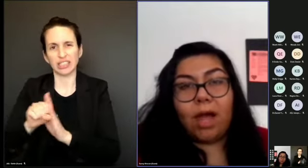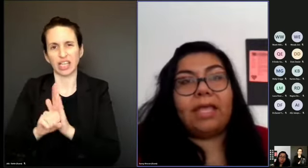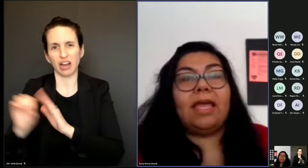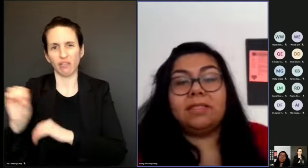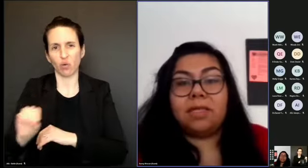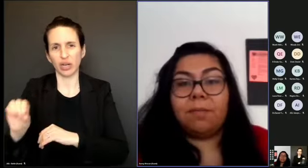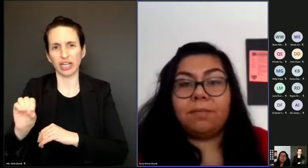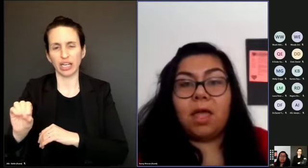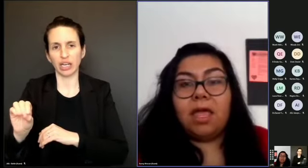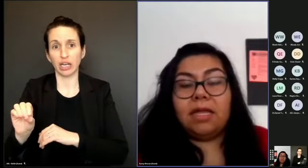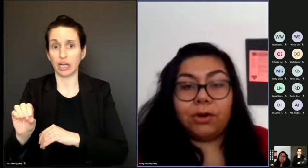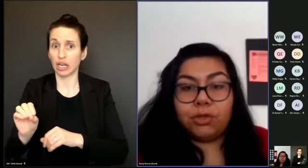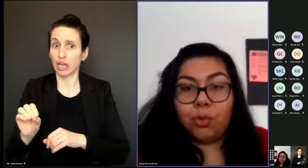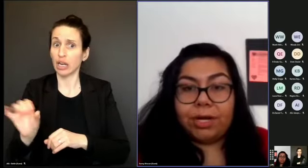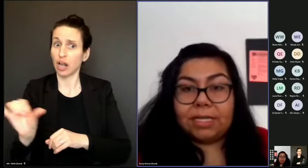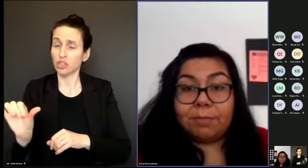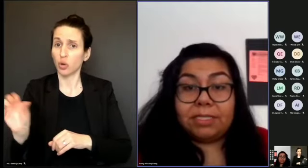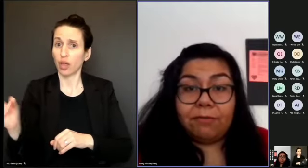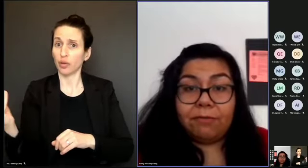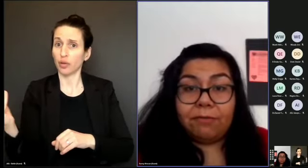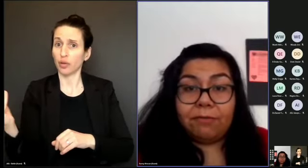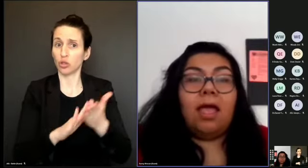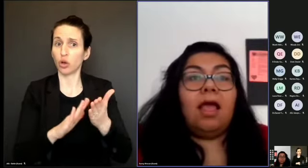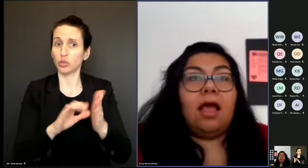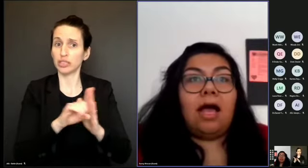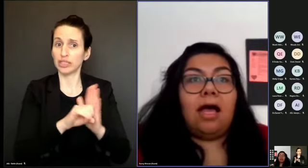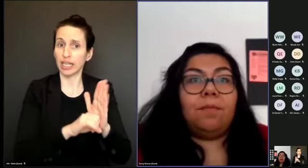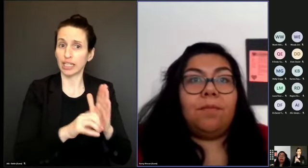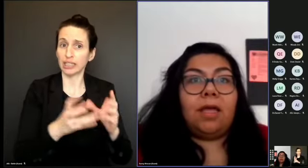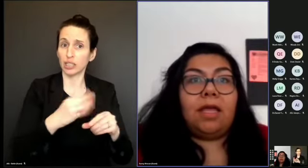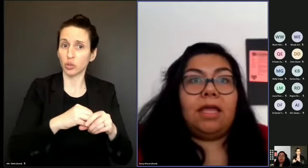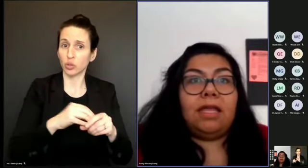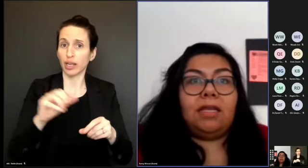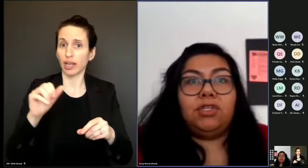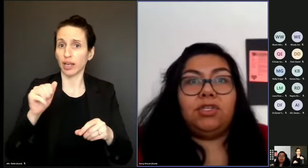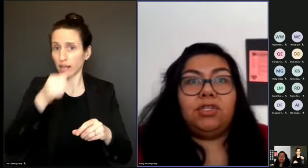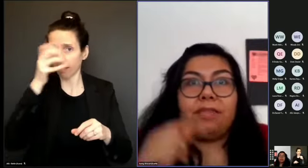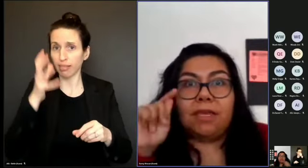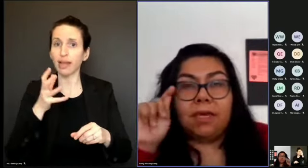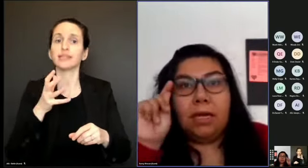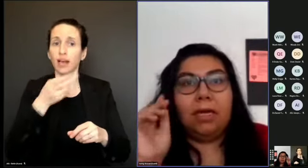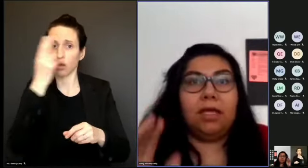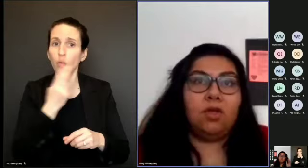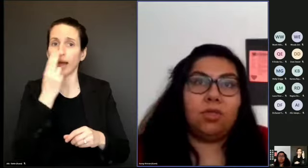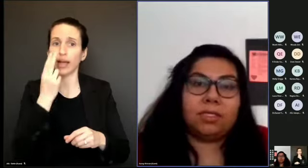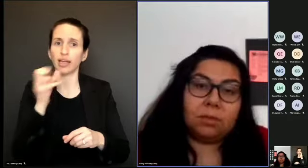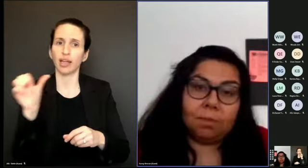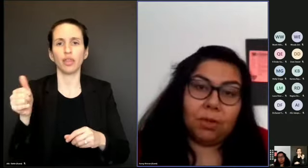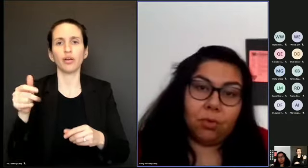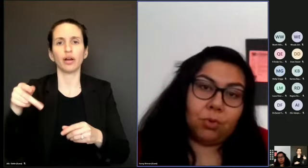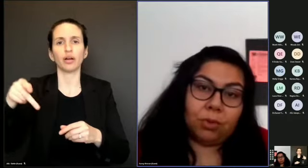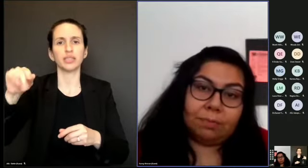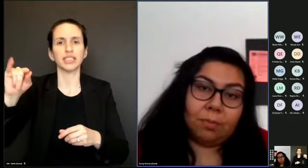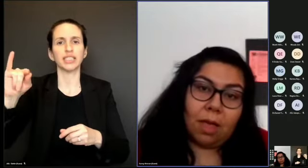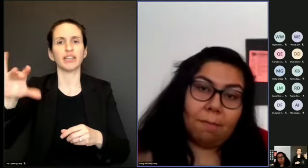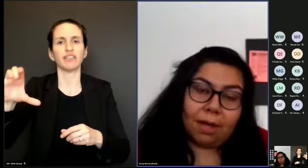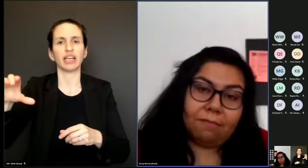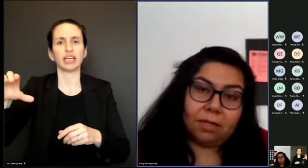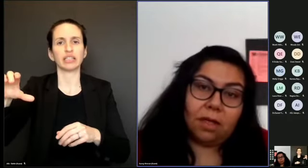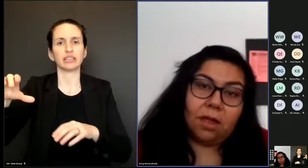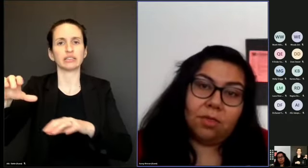and Hawaii and some territories in the Pacific. In short, I think this